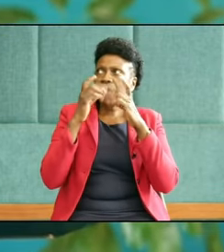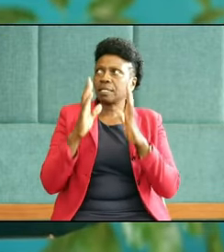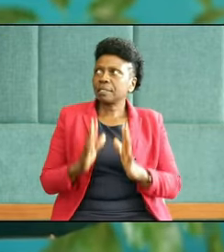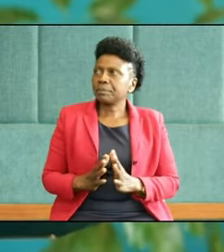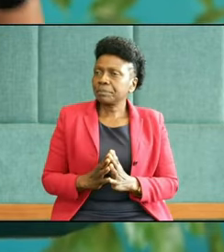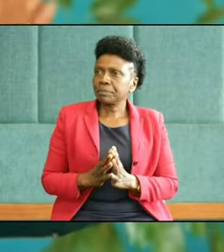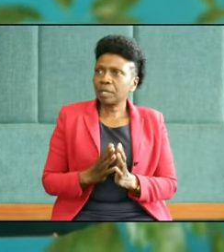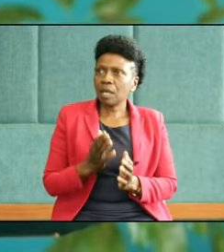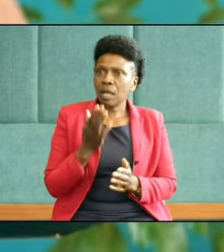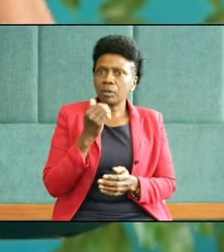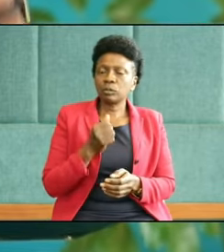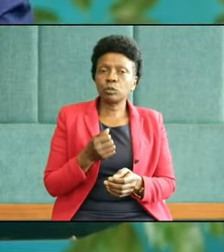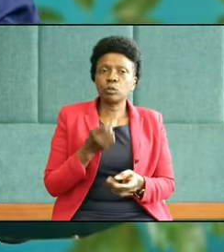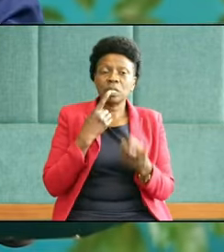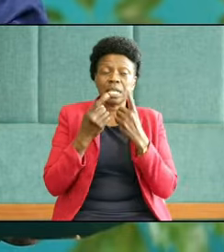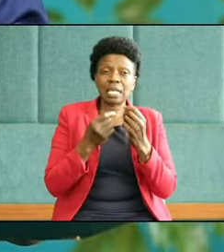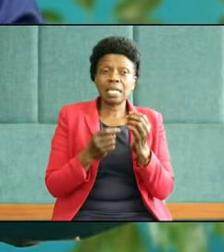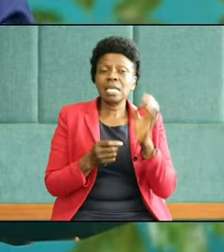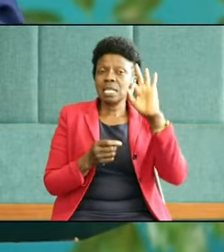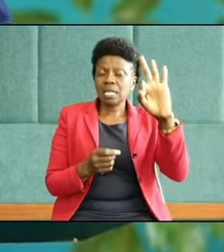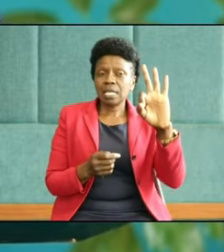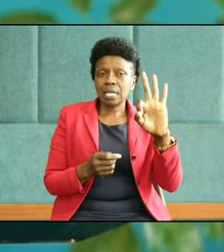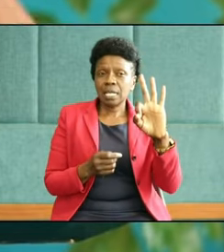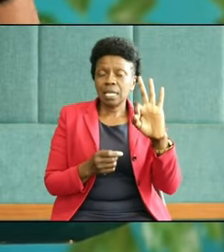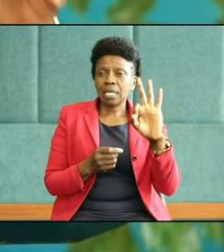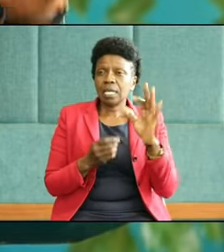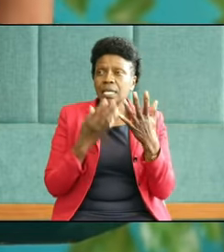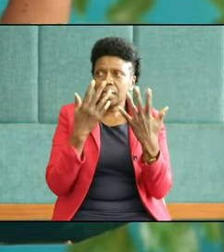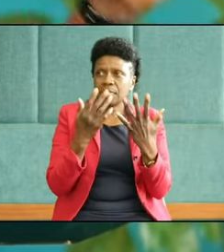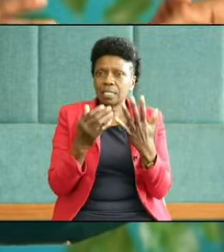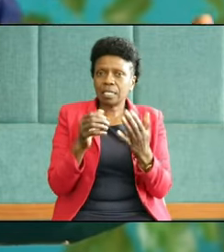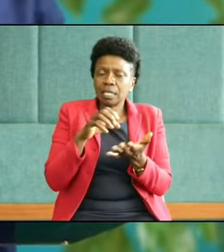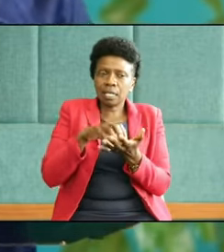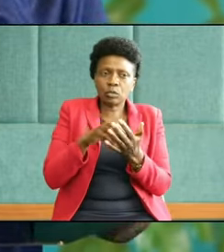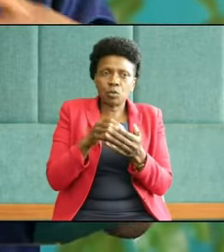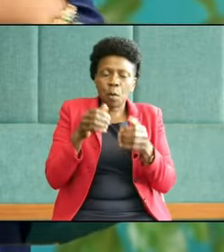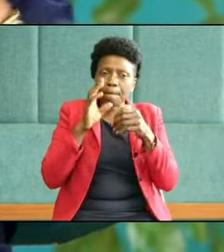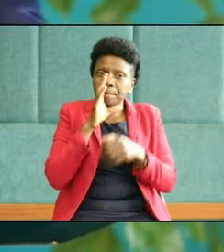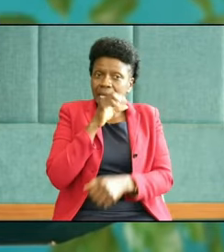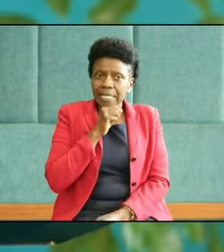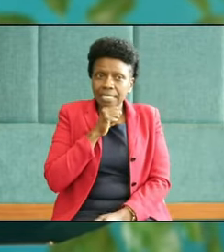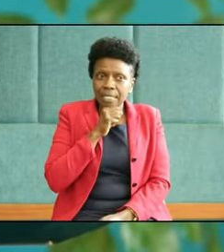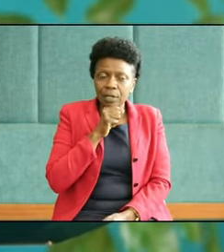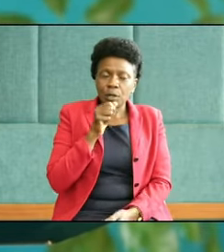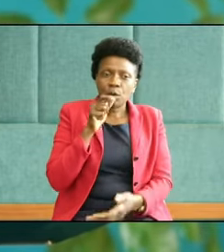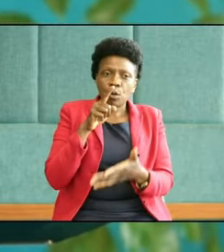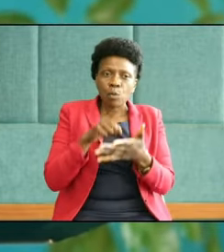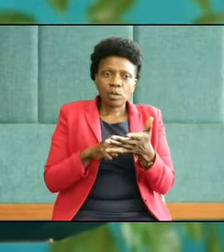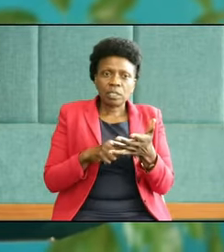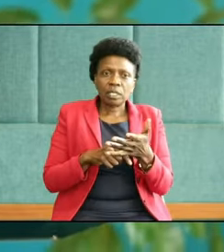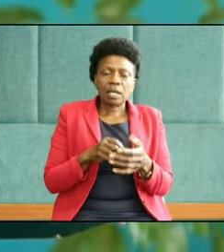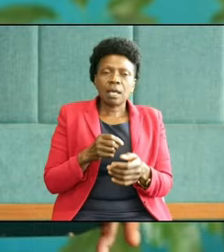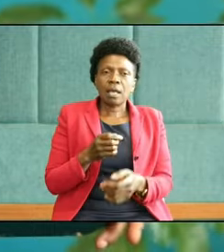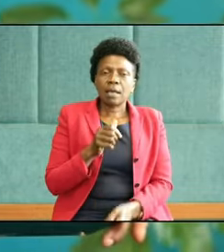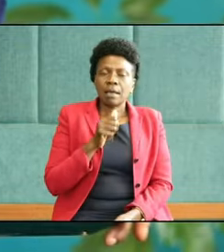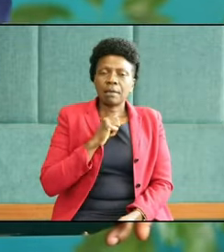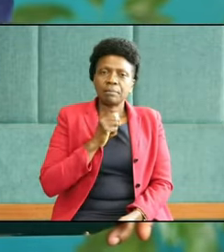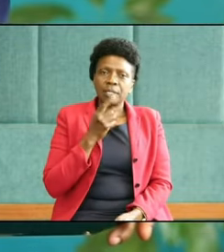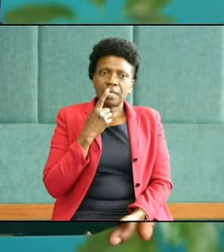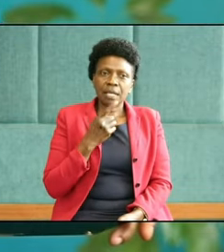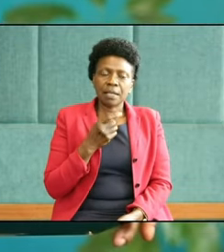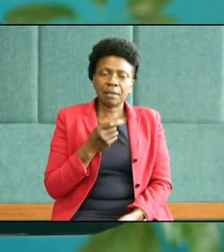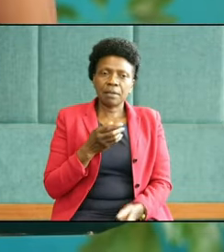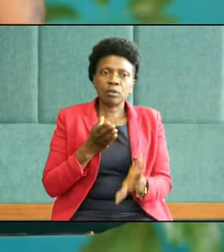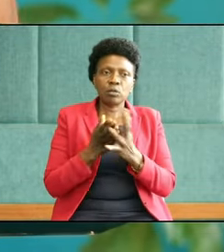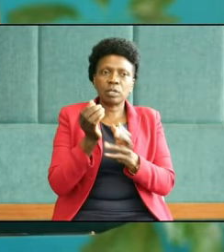statements, largely, or three at most. In case you miss out on what I am attempting to say by the grace